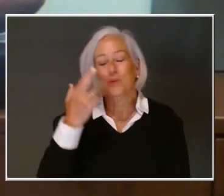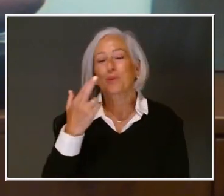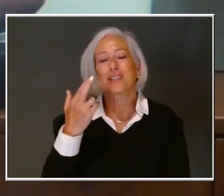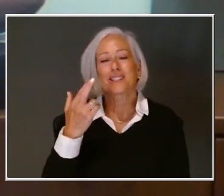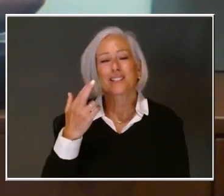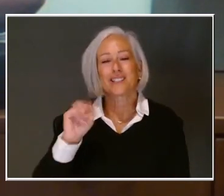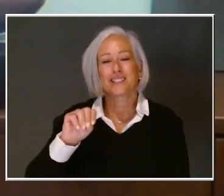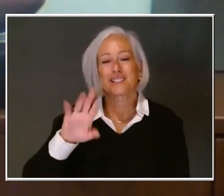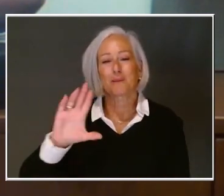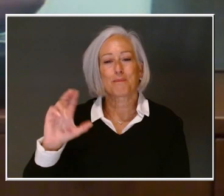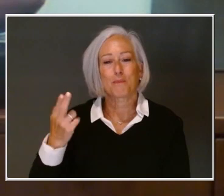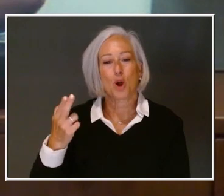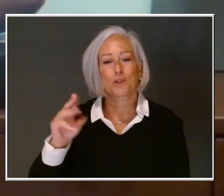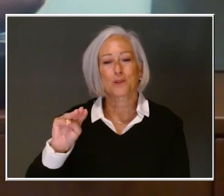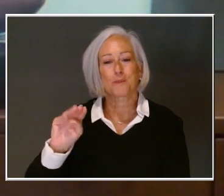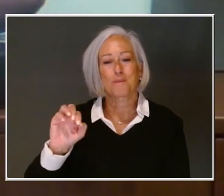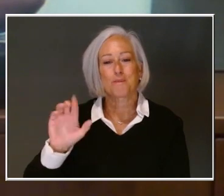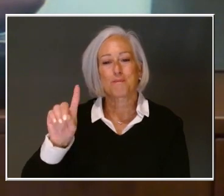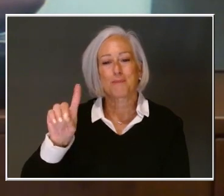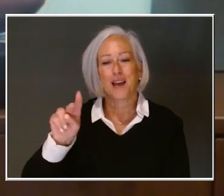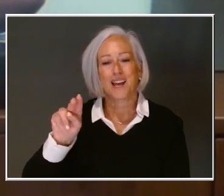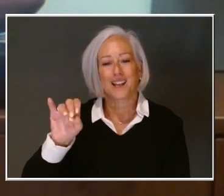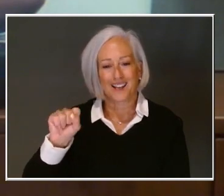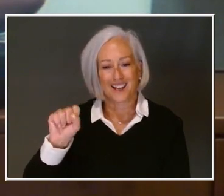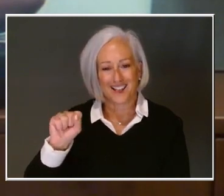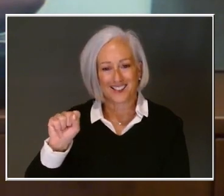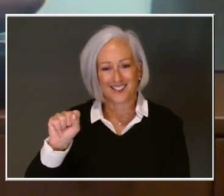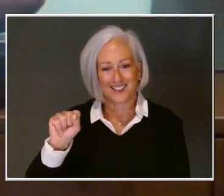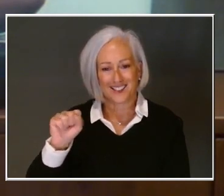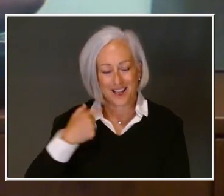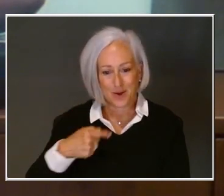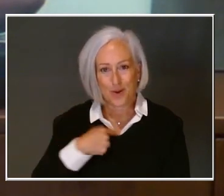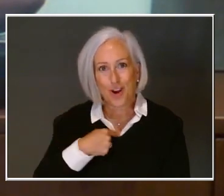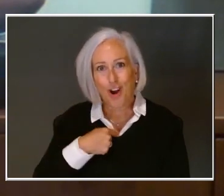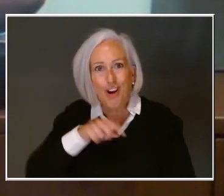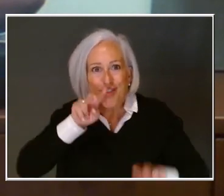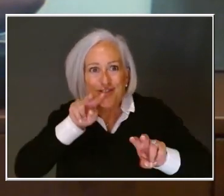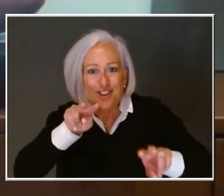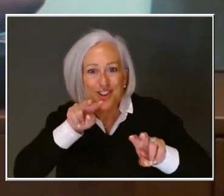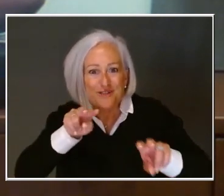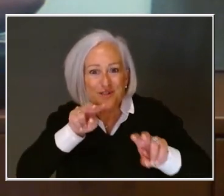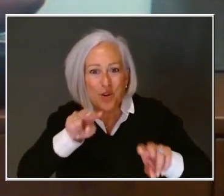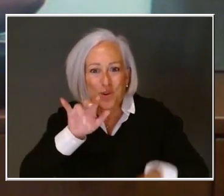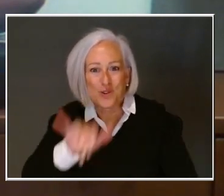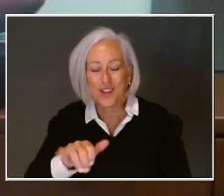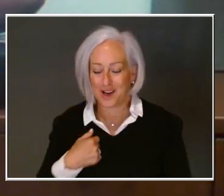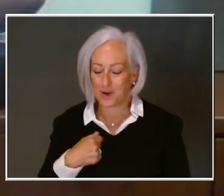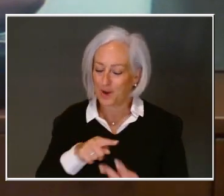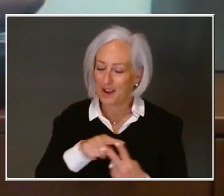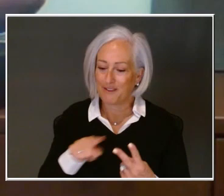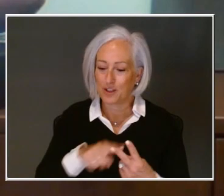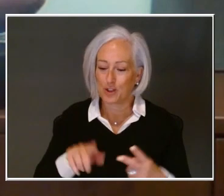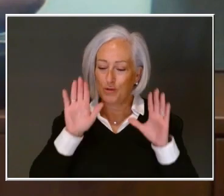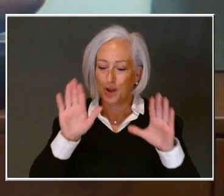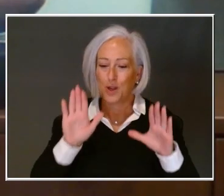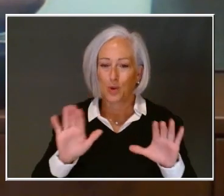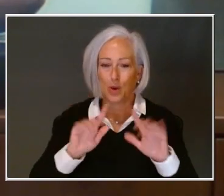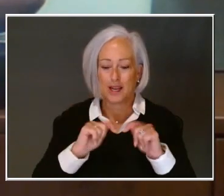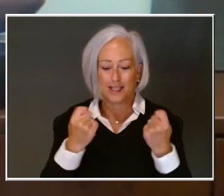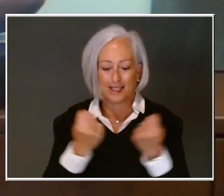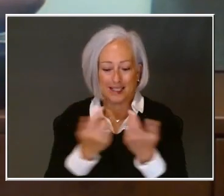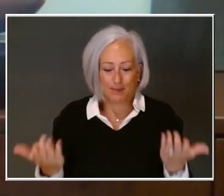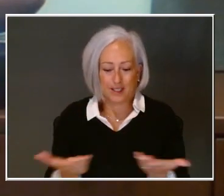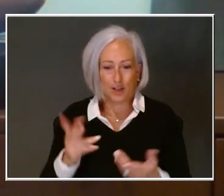March Madness, and I know we're all looking forward to that. We've got two great teams going in Kansas City this